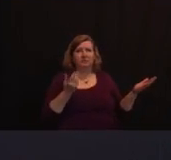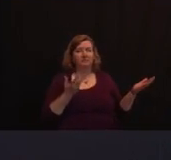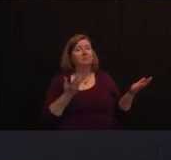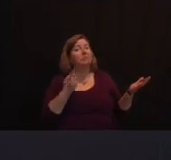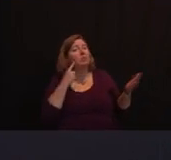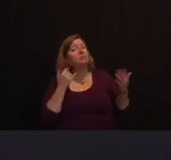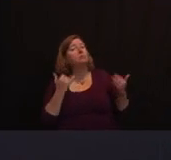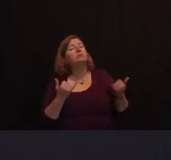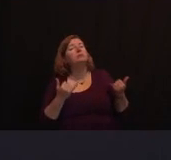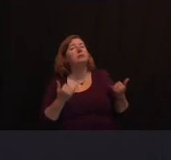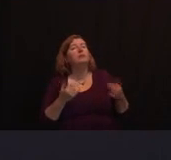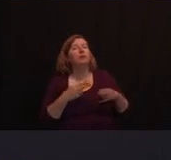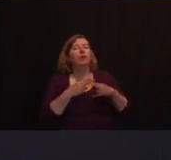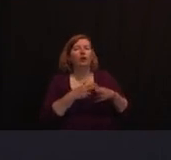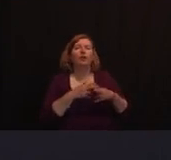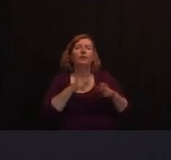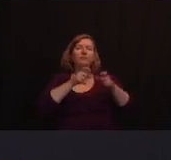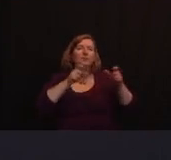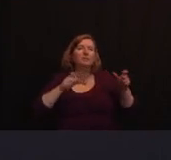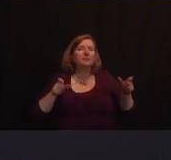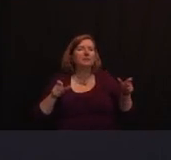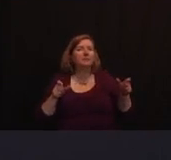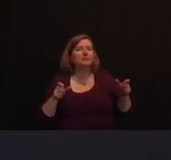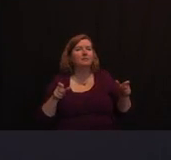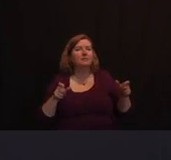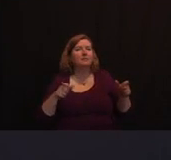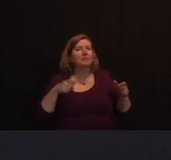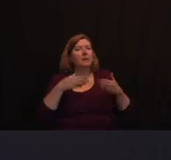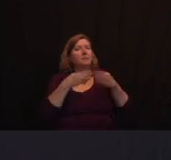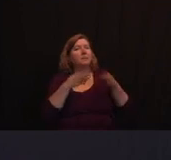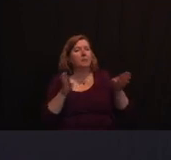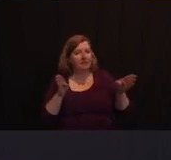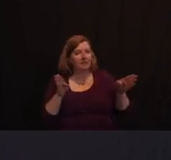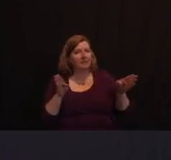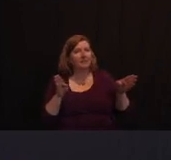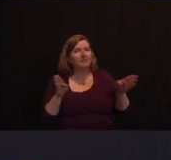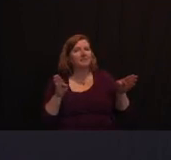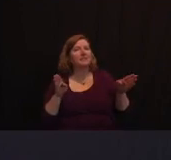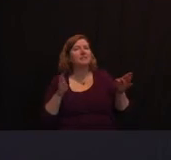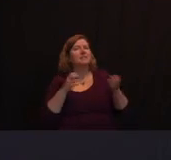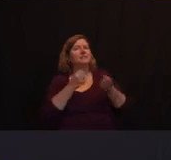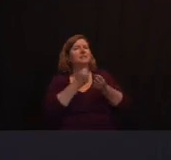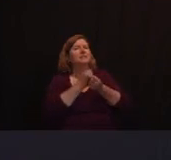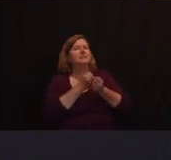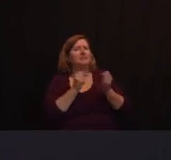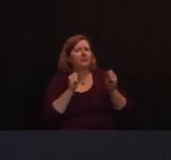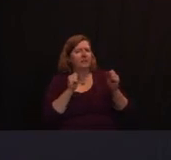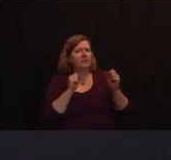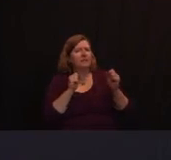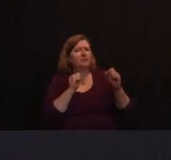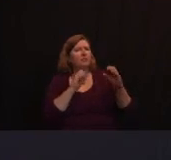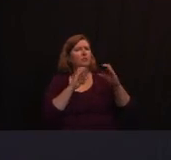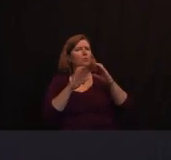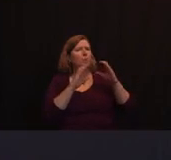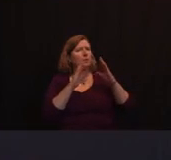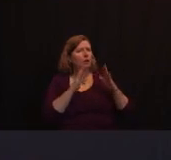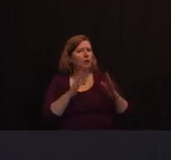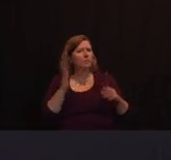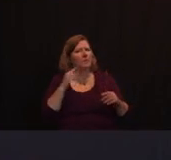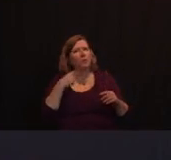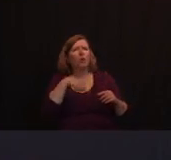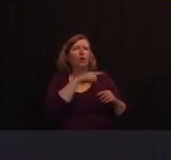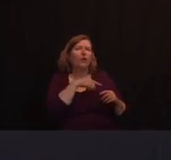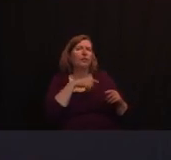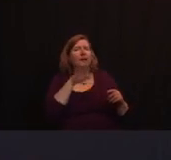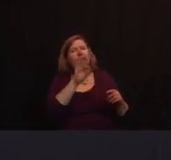Safety Telecommunicators Week or month. Either way, we take our hats off to them because they've been central players in